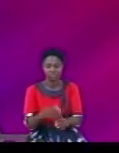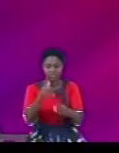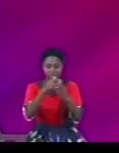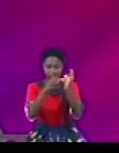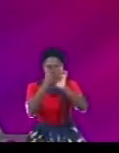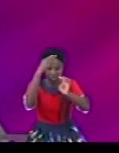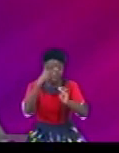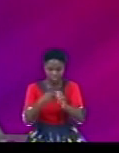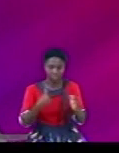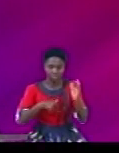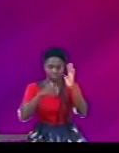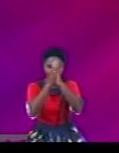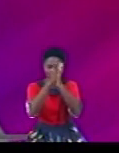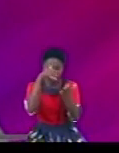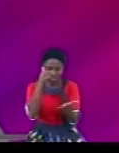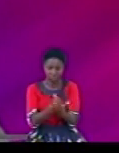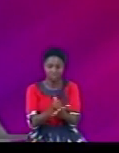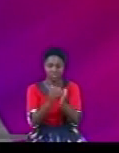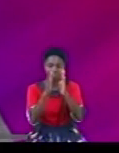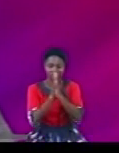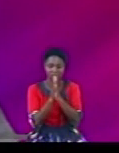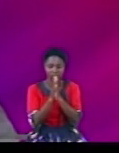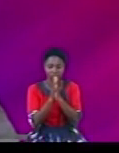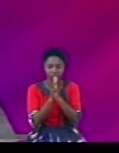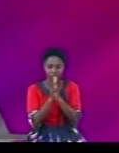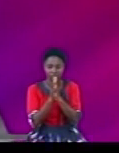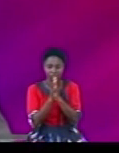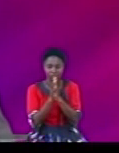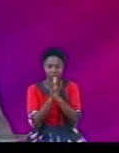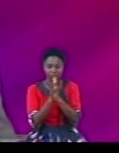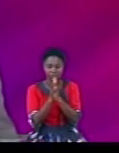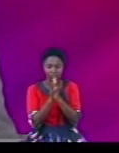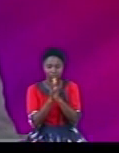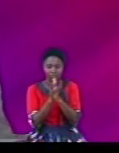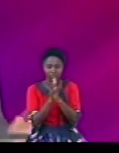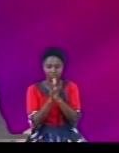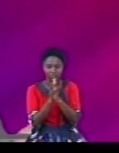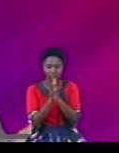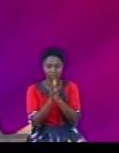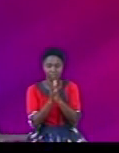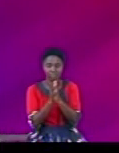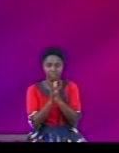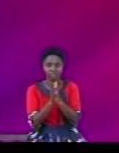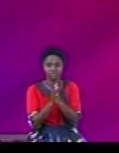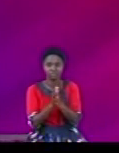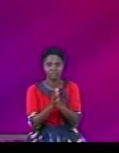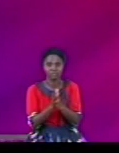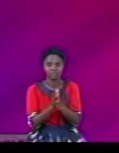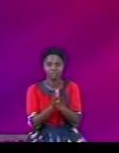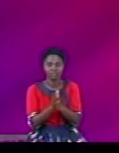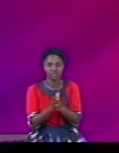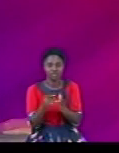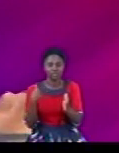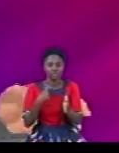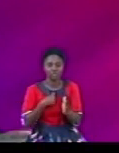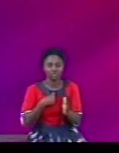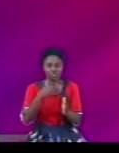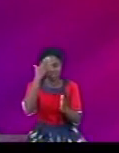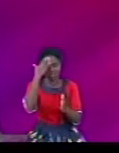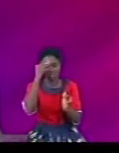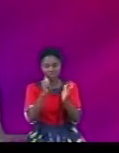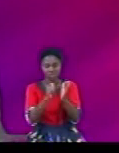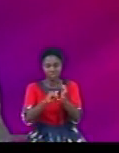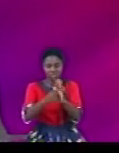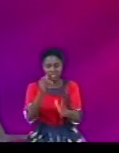A louder amen. We discovered that these people had zeal without